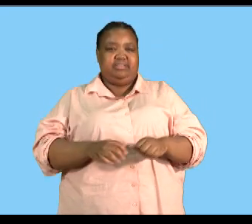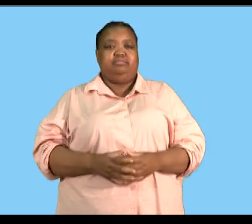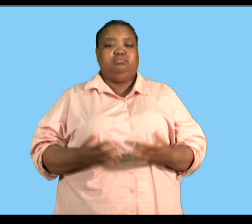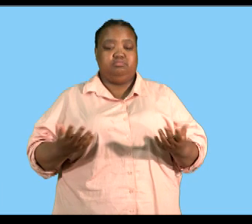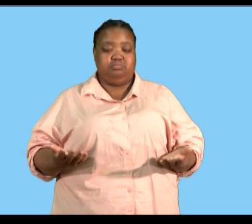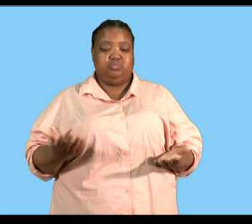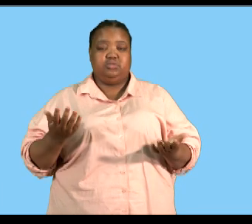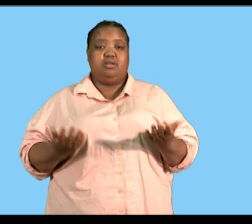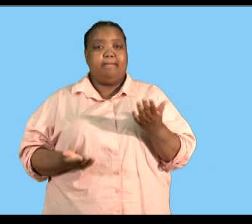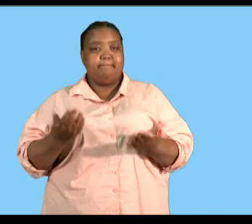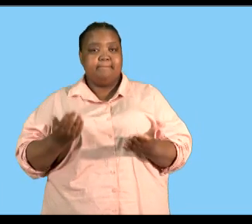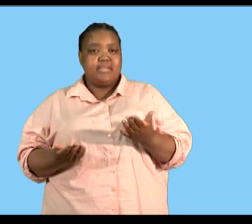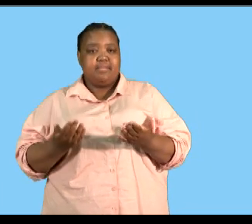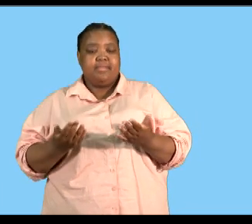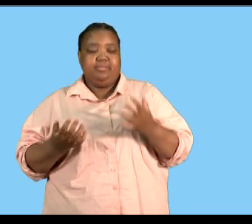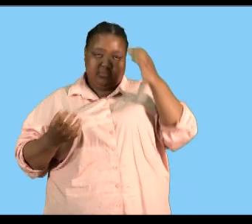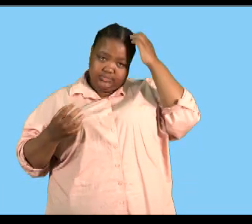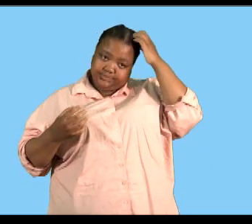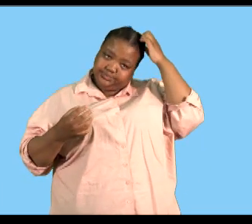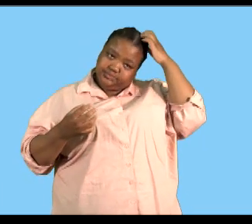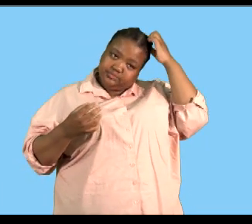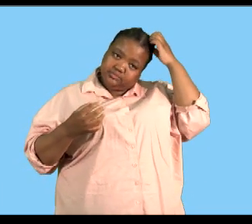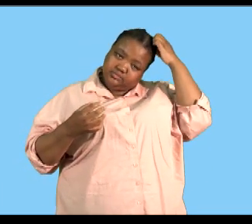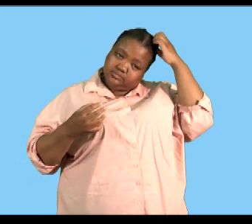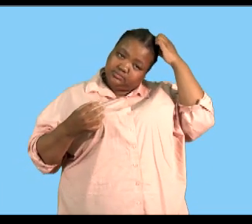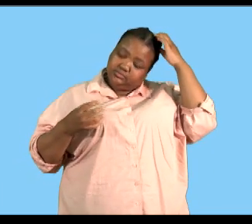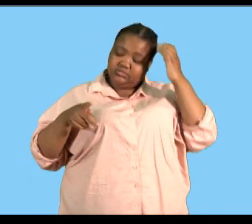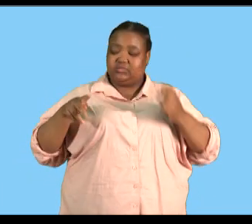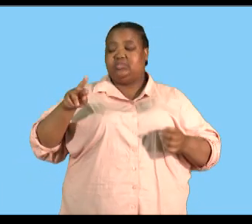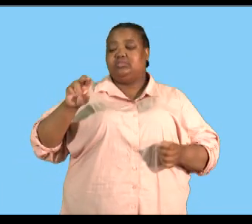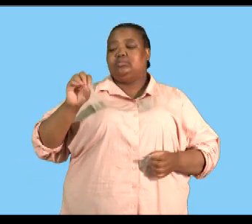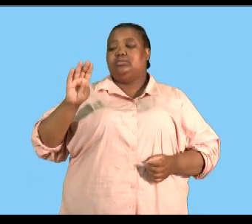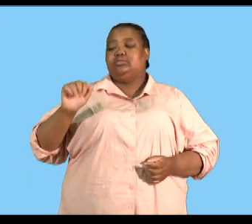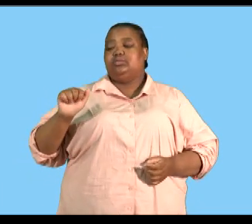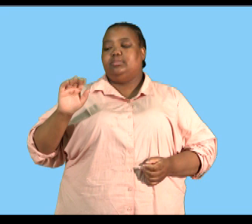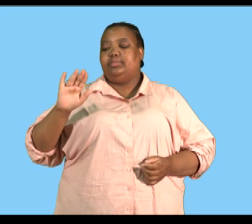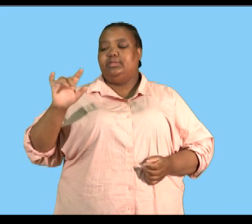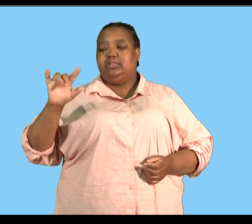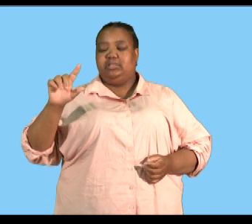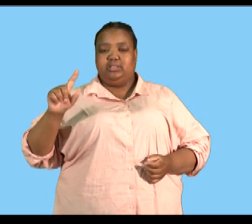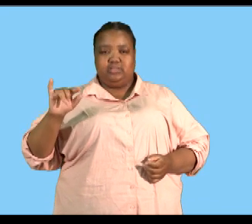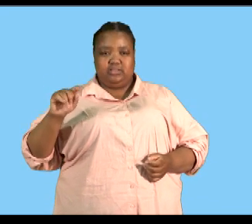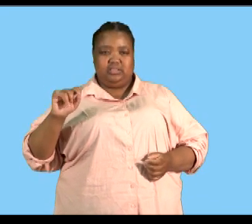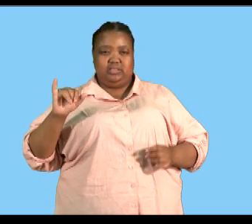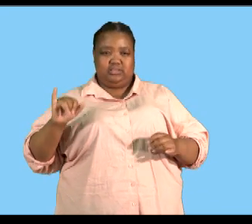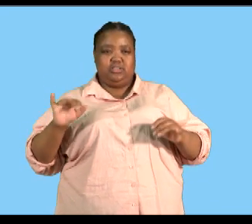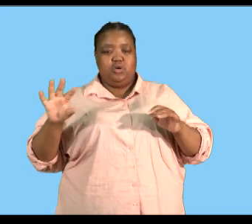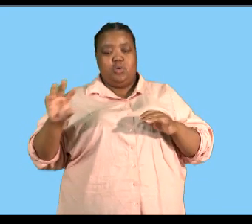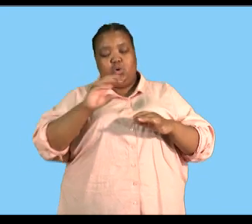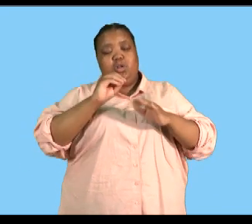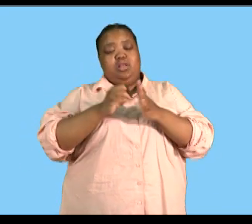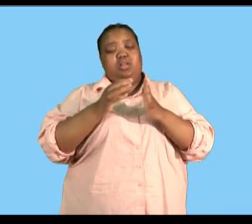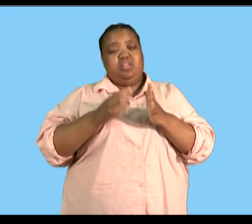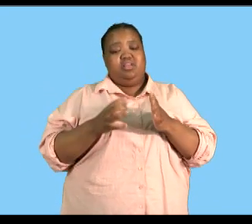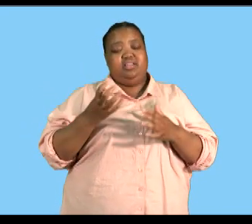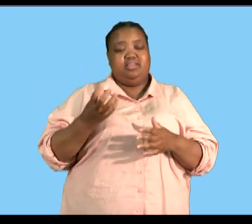our probability by looking at all those learners who scored more than 35. So the first row, we have